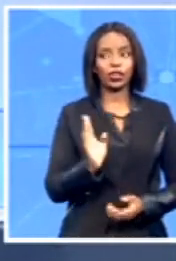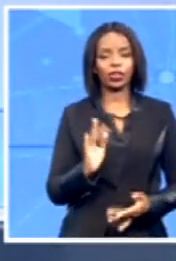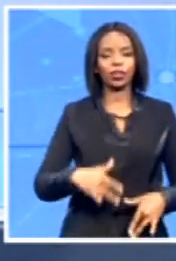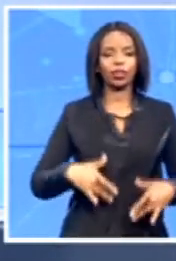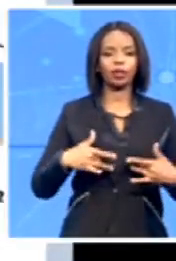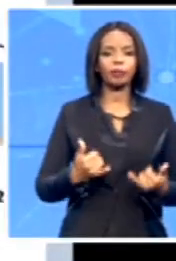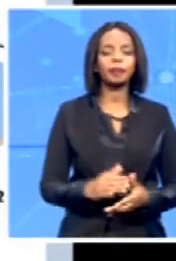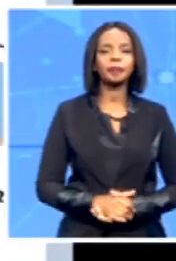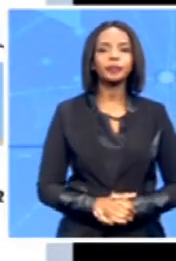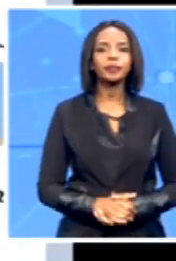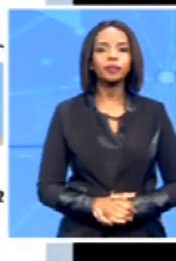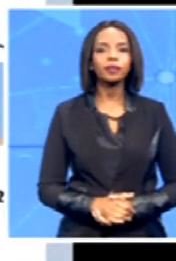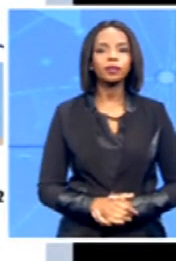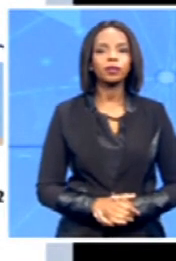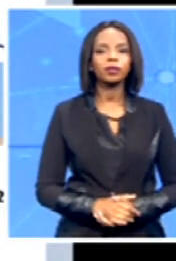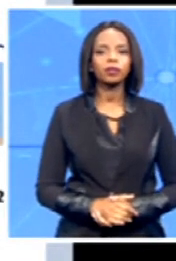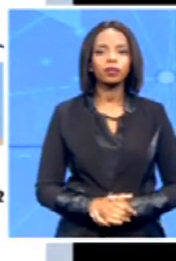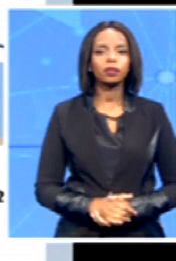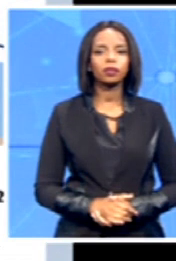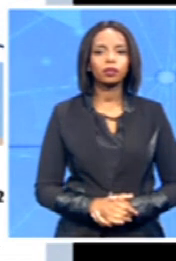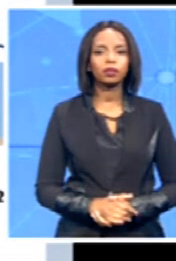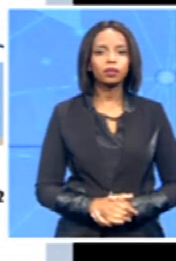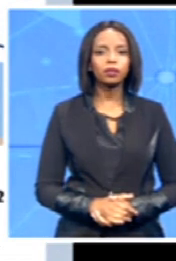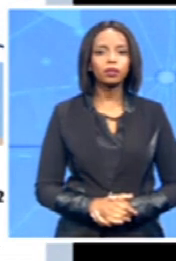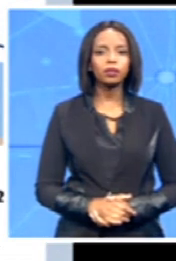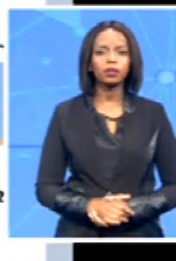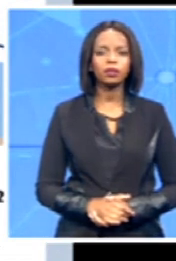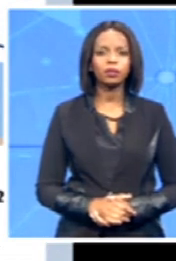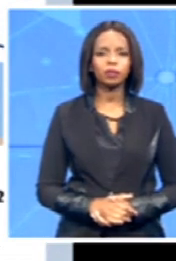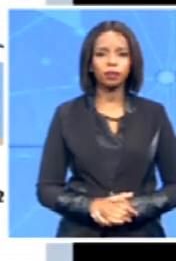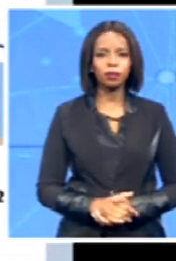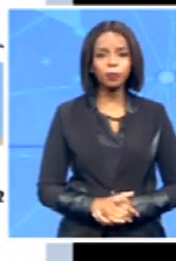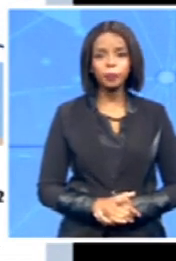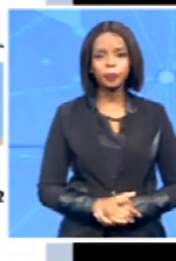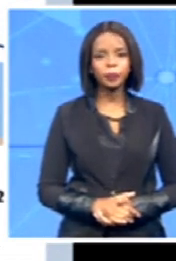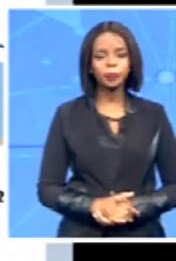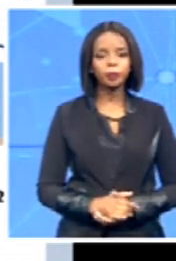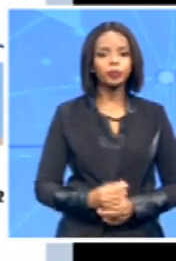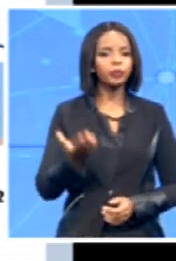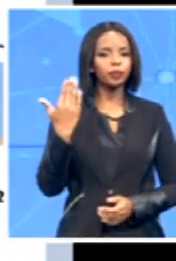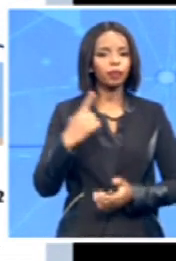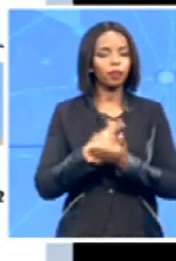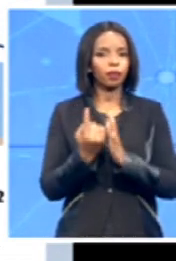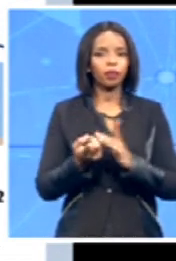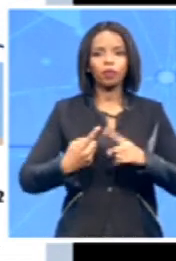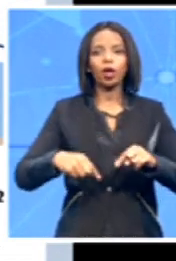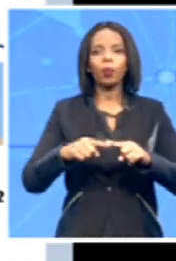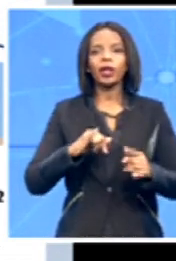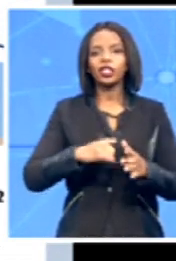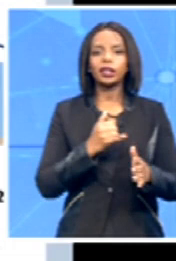Decrease week on week into the last week. So we're currently just about 2,000 cases per